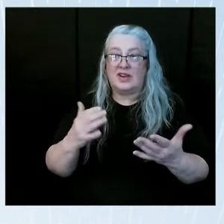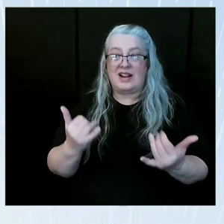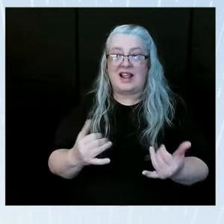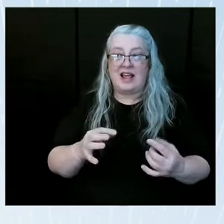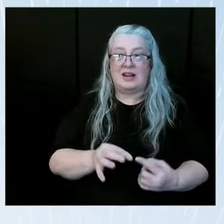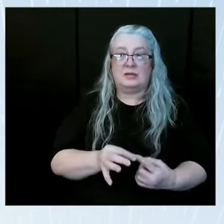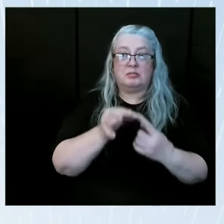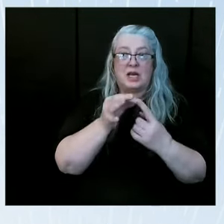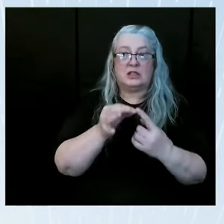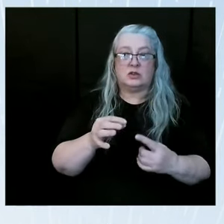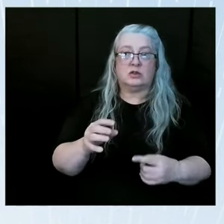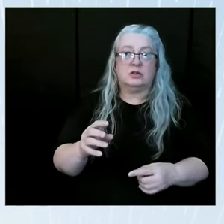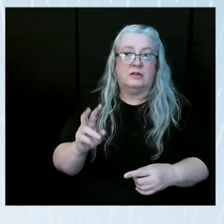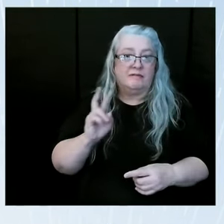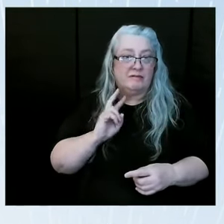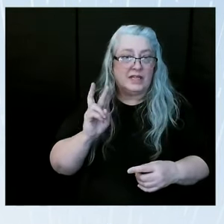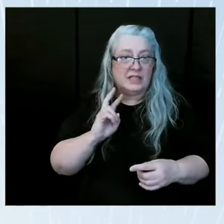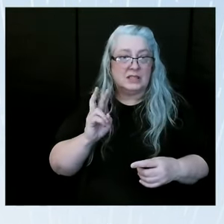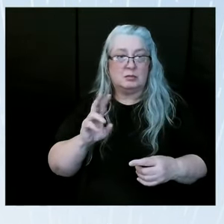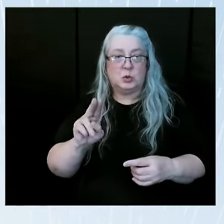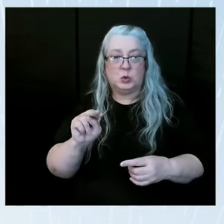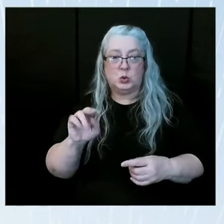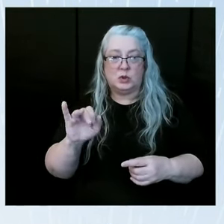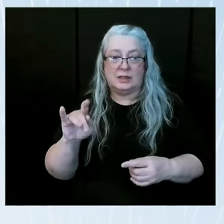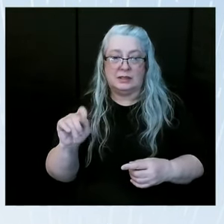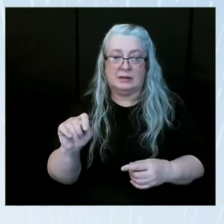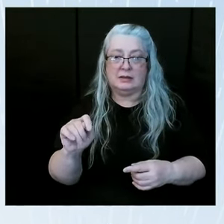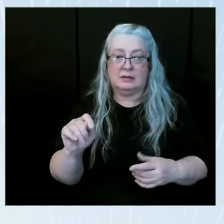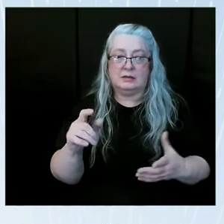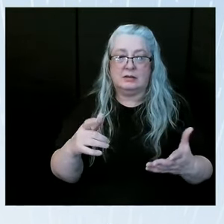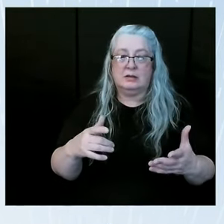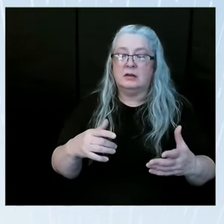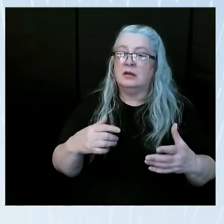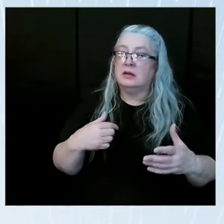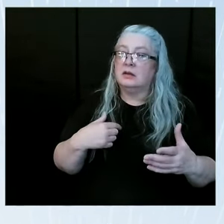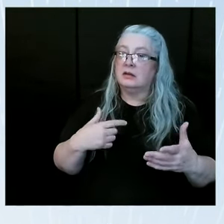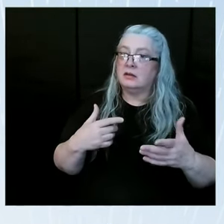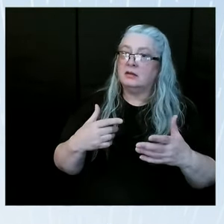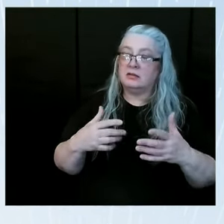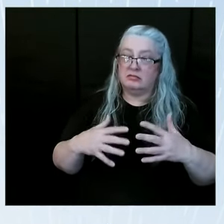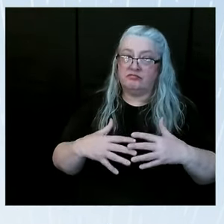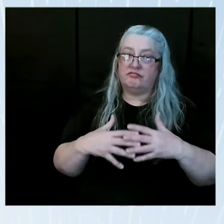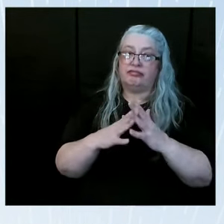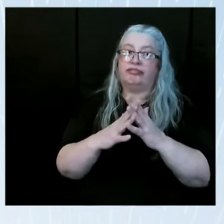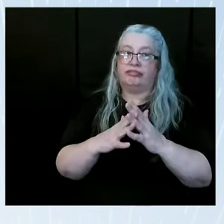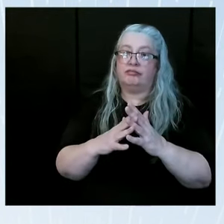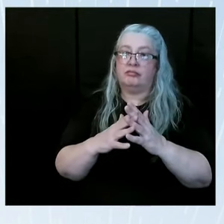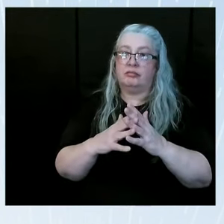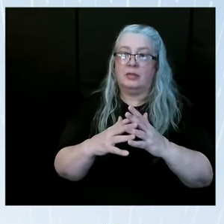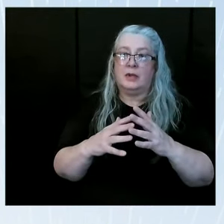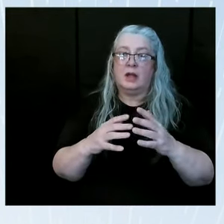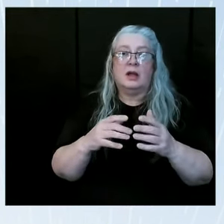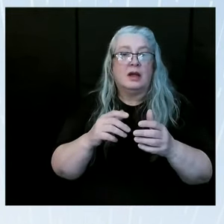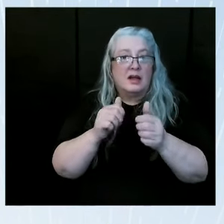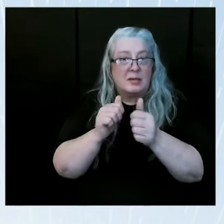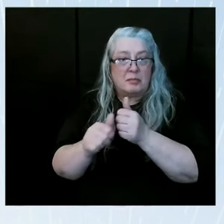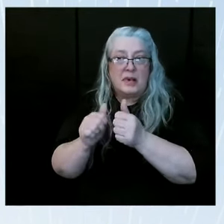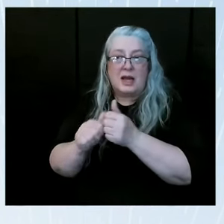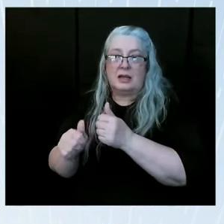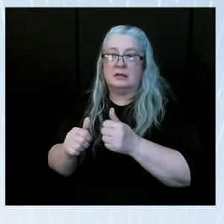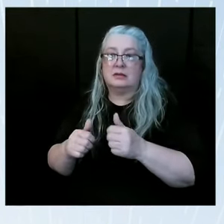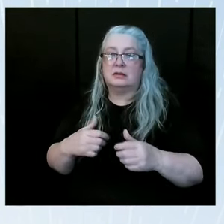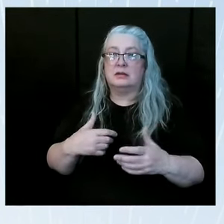that than we had just a few years ago. Well, if the ambassador wants to try a case for us, we'll make you a special assistant U.S.